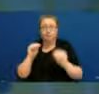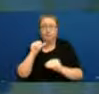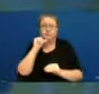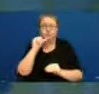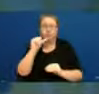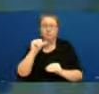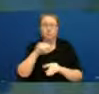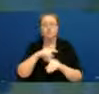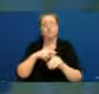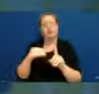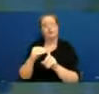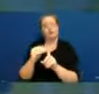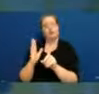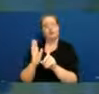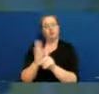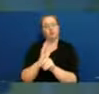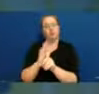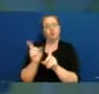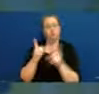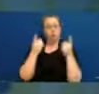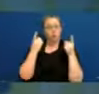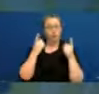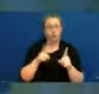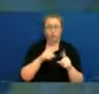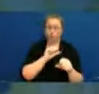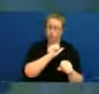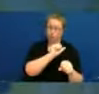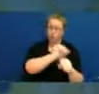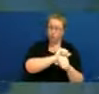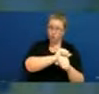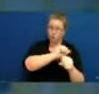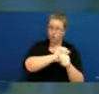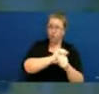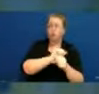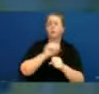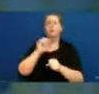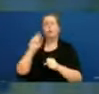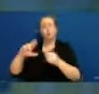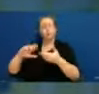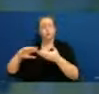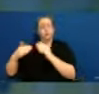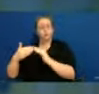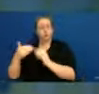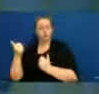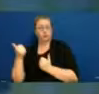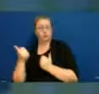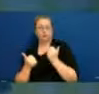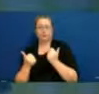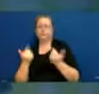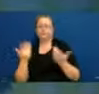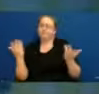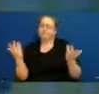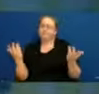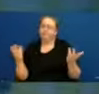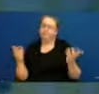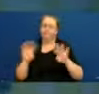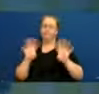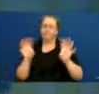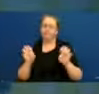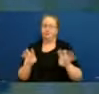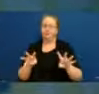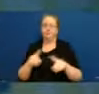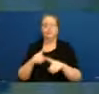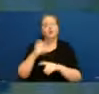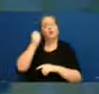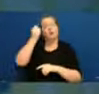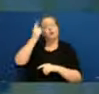and report on, is where the exposures occurred for these healthcare workers. We do know that our healthcare worker rate